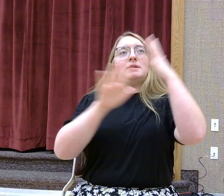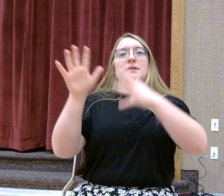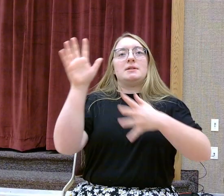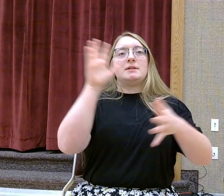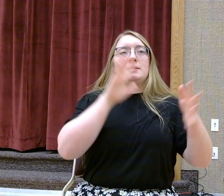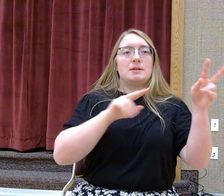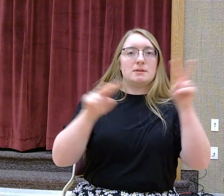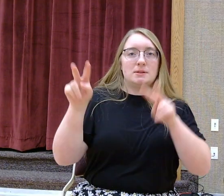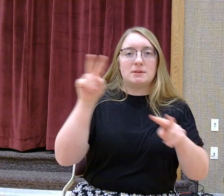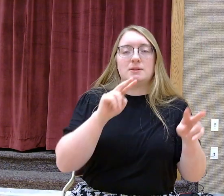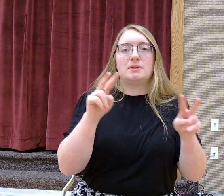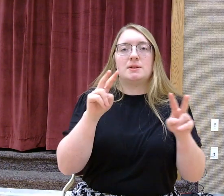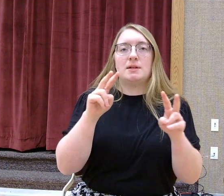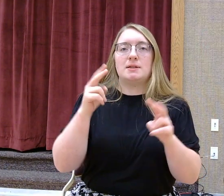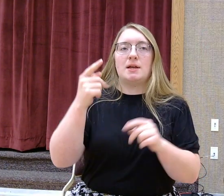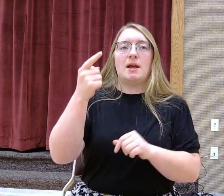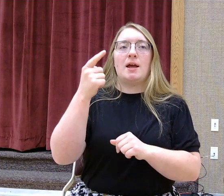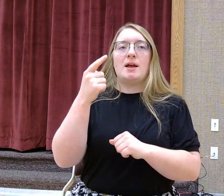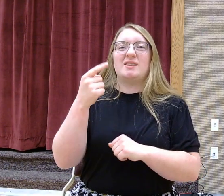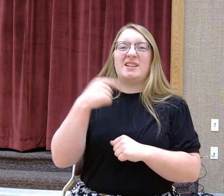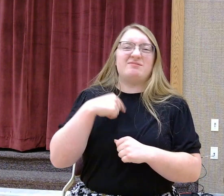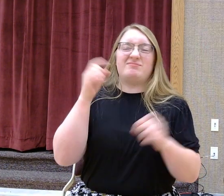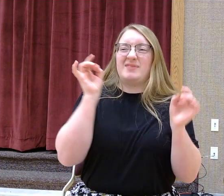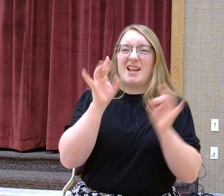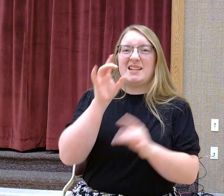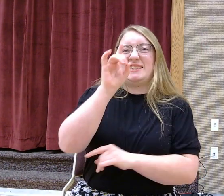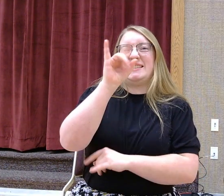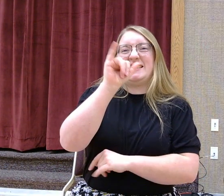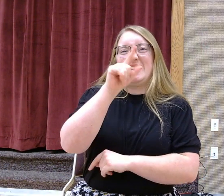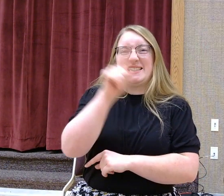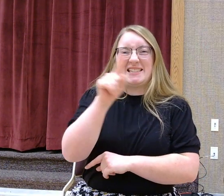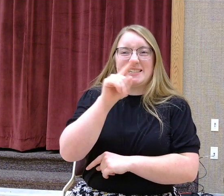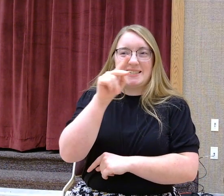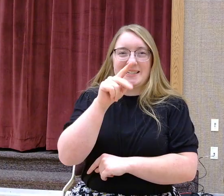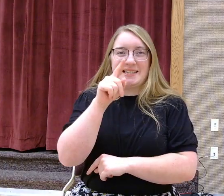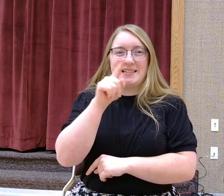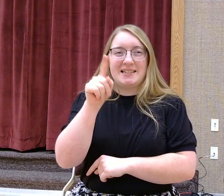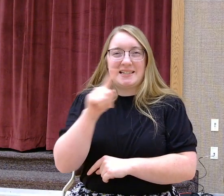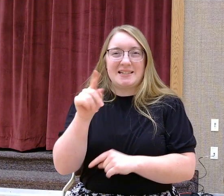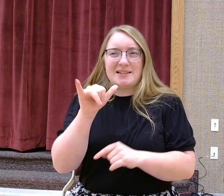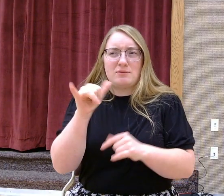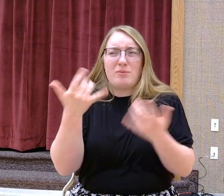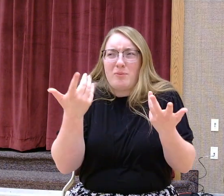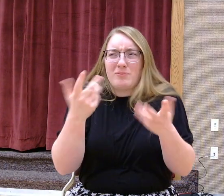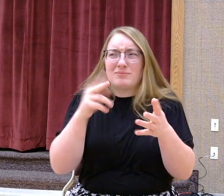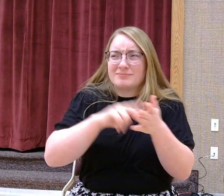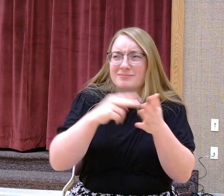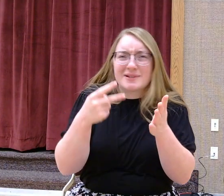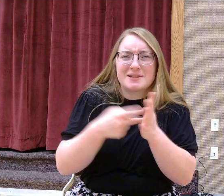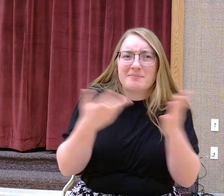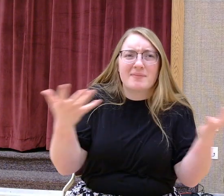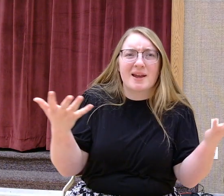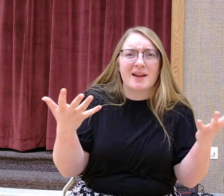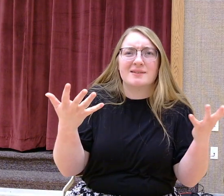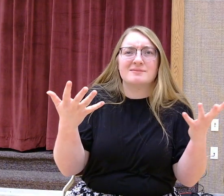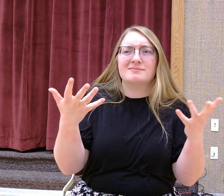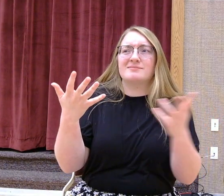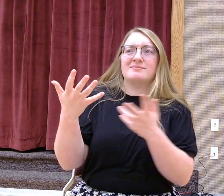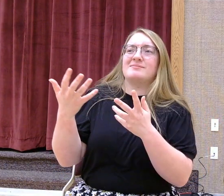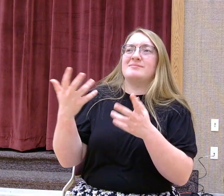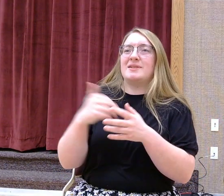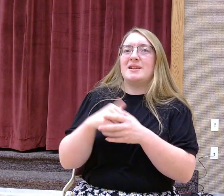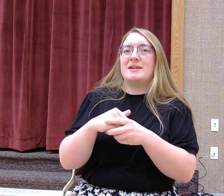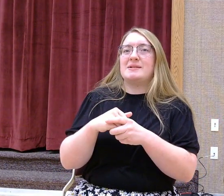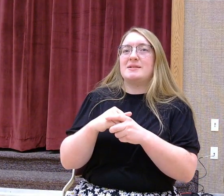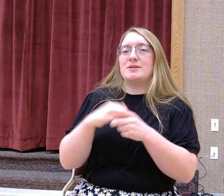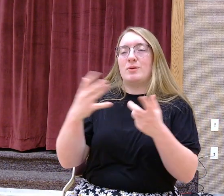they say I'm dizzy, and I'm like, what is dizzy? Like, you've got to define dizziness for me. So unfortunately, I have it up